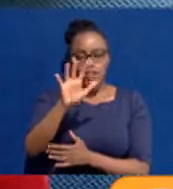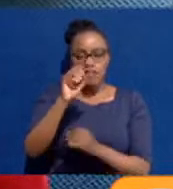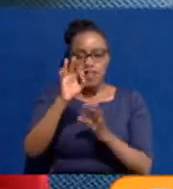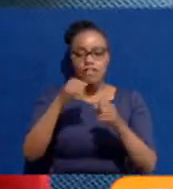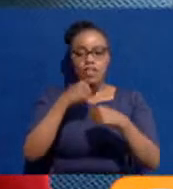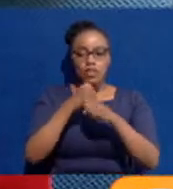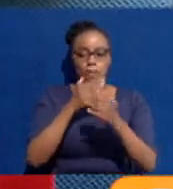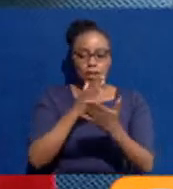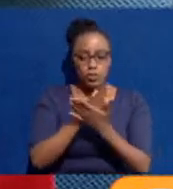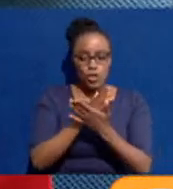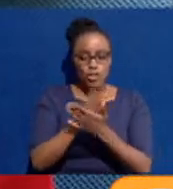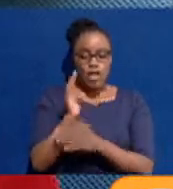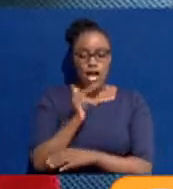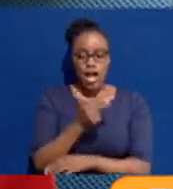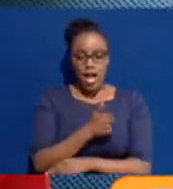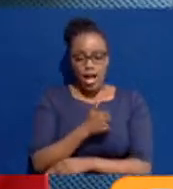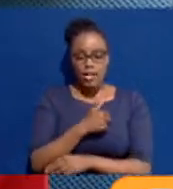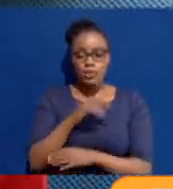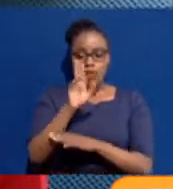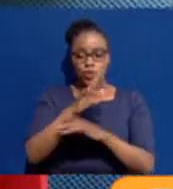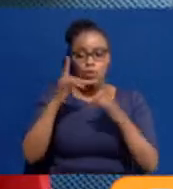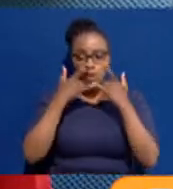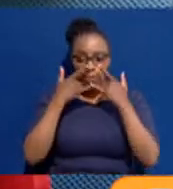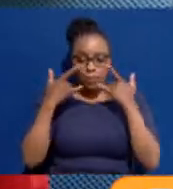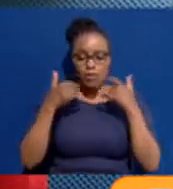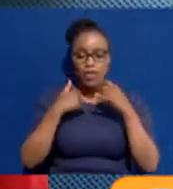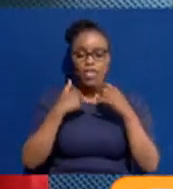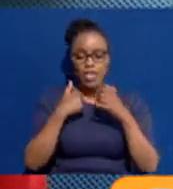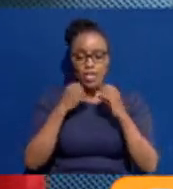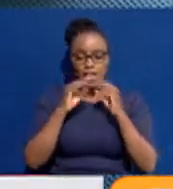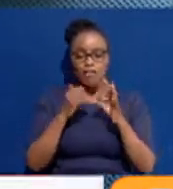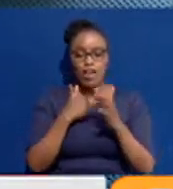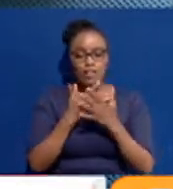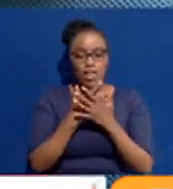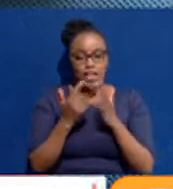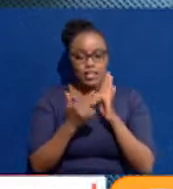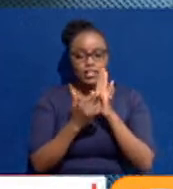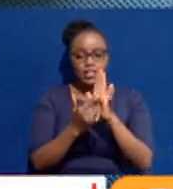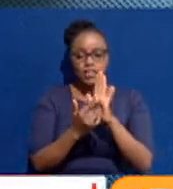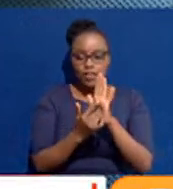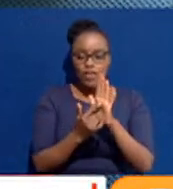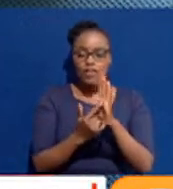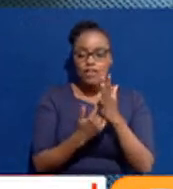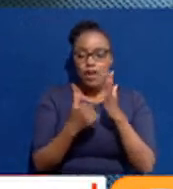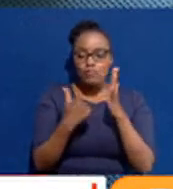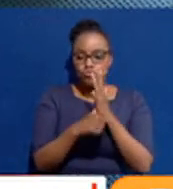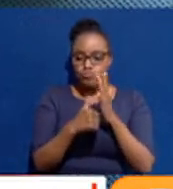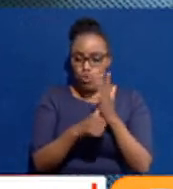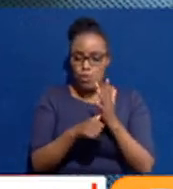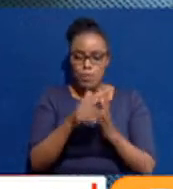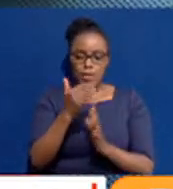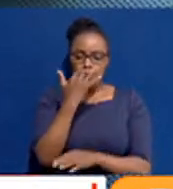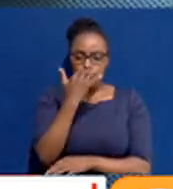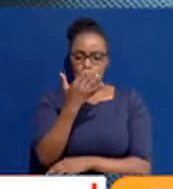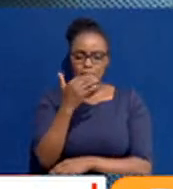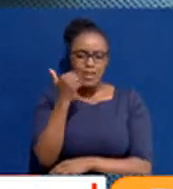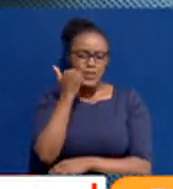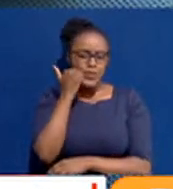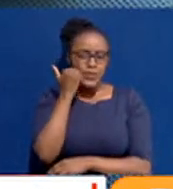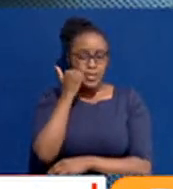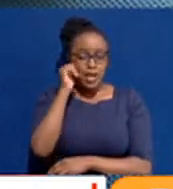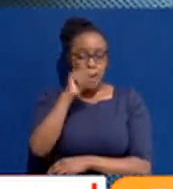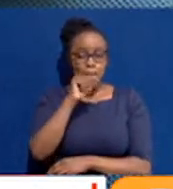ensured that we wore our masks, if you have any single respiratory symptom, that would translate to